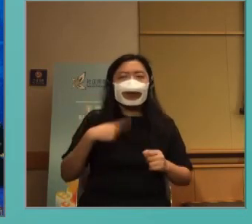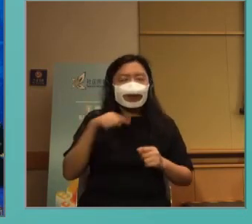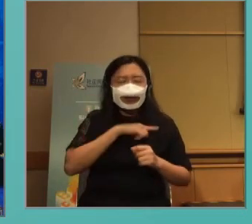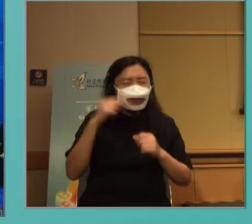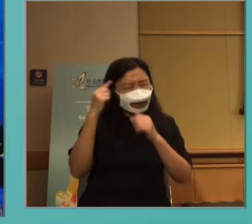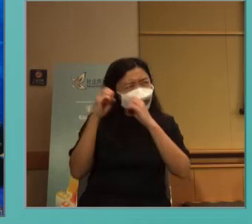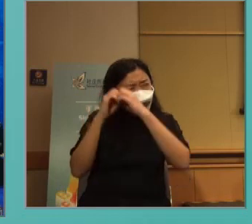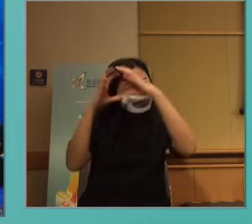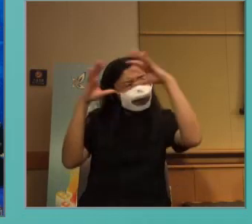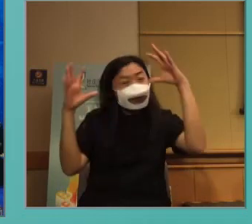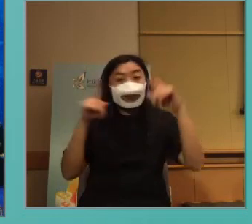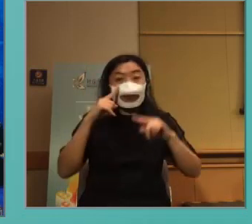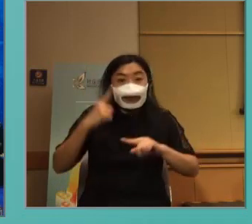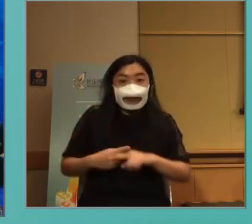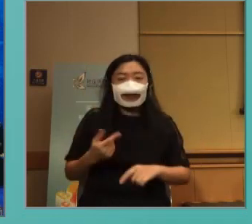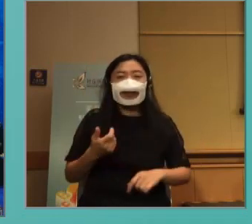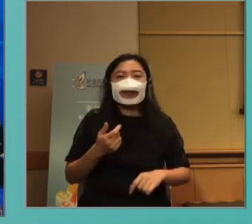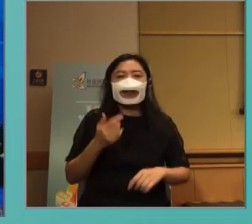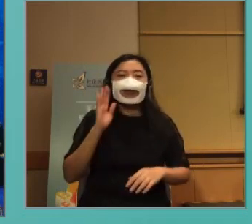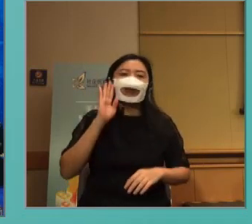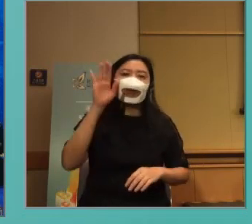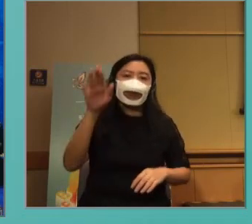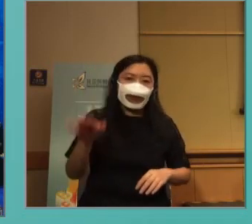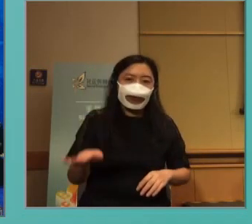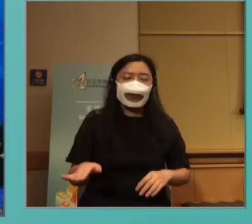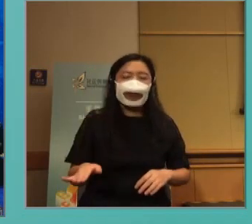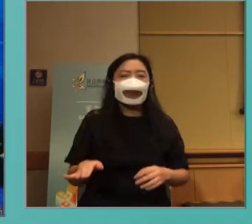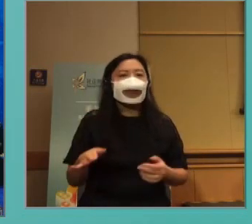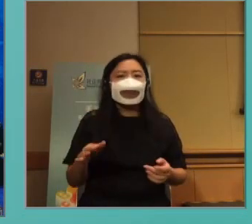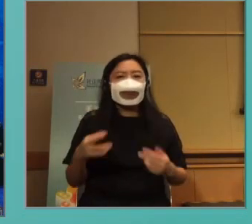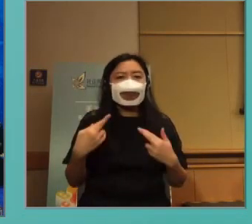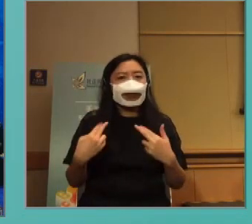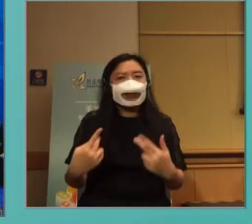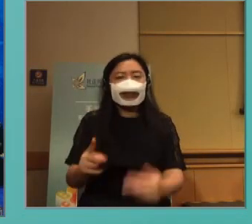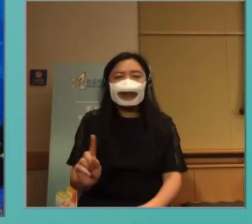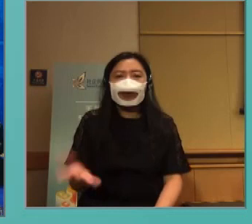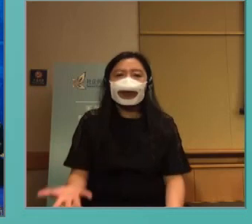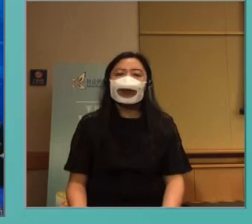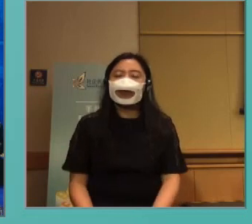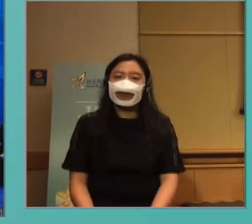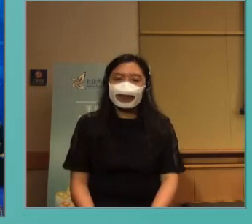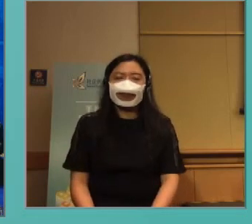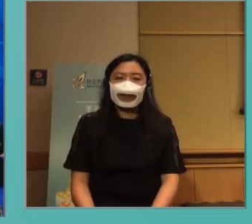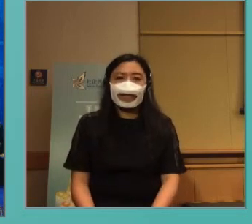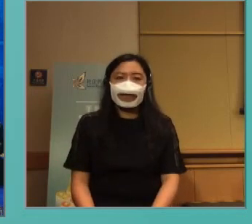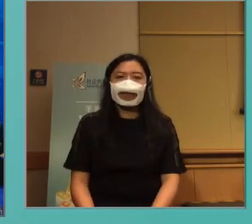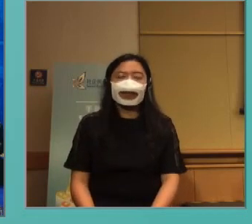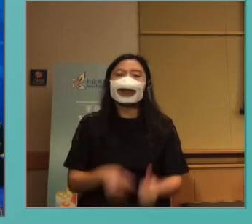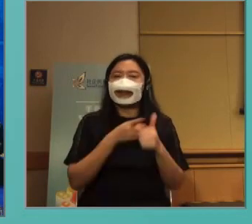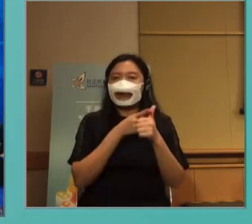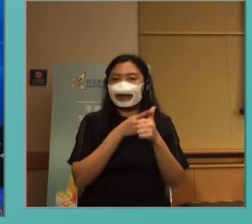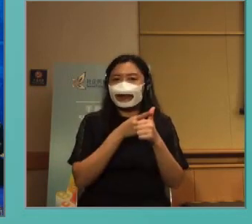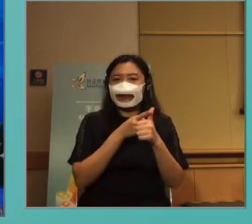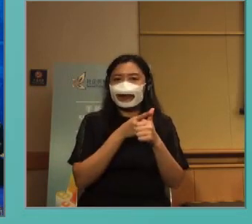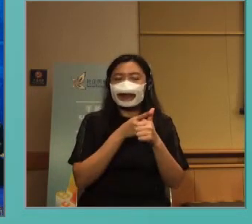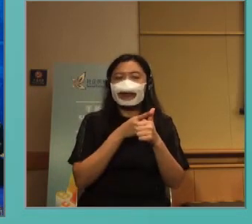going on afterwards? Yeah. So I think the first thing to think about is rather than NFT, I think I talked about sort of actual